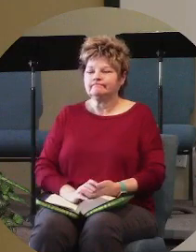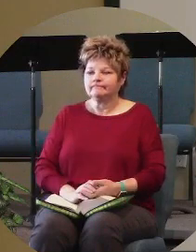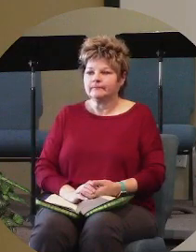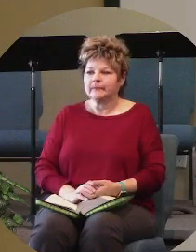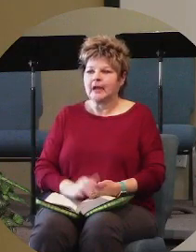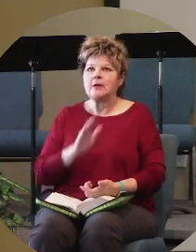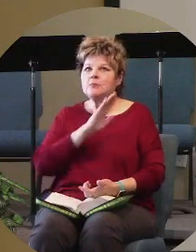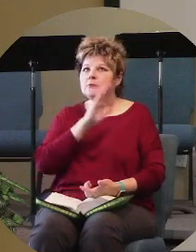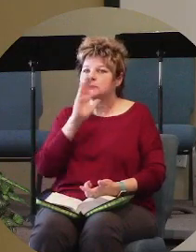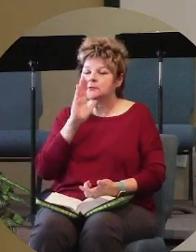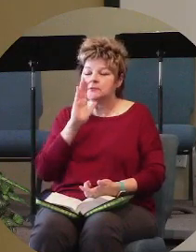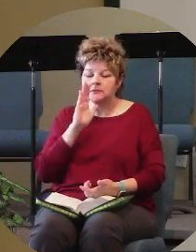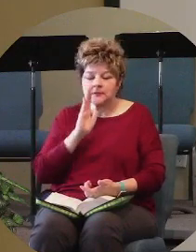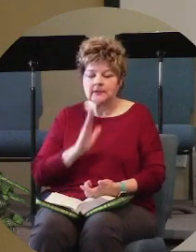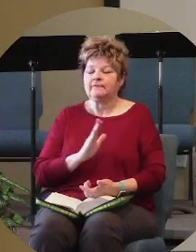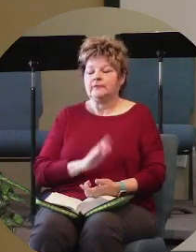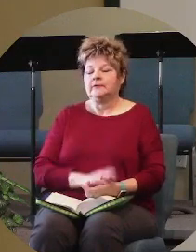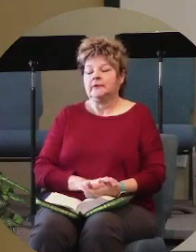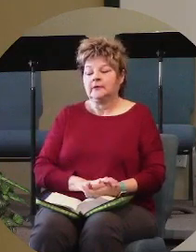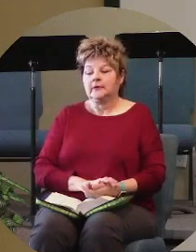I will never